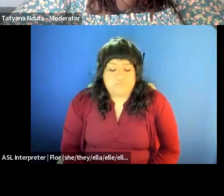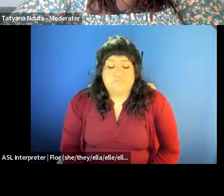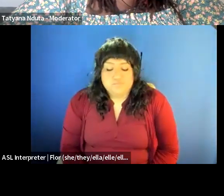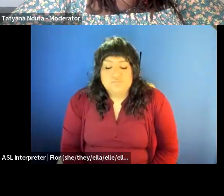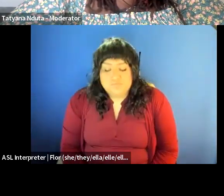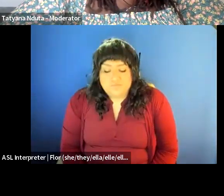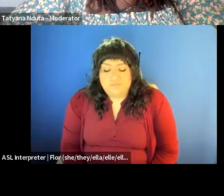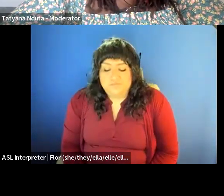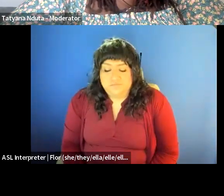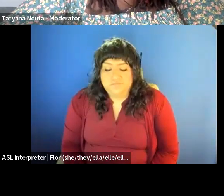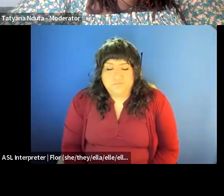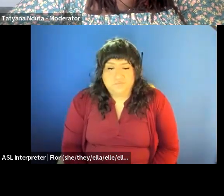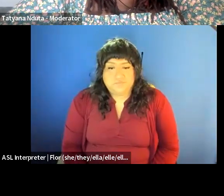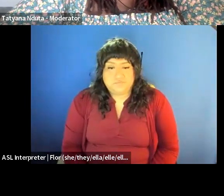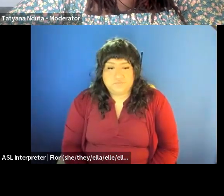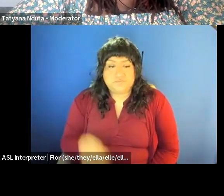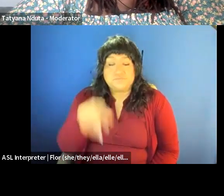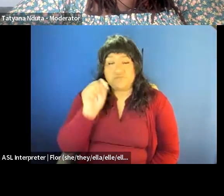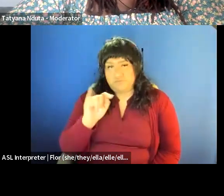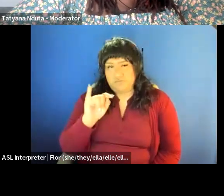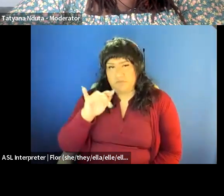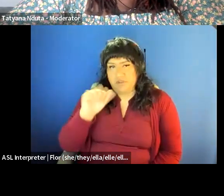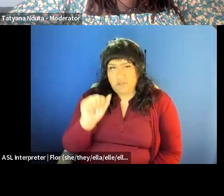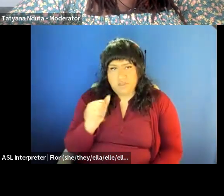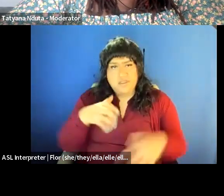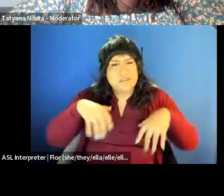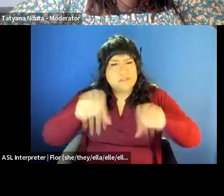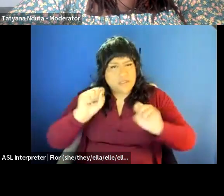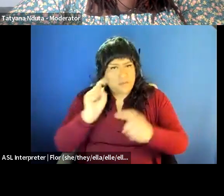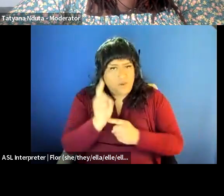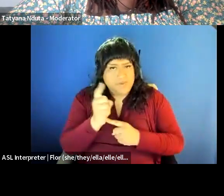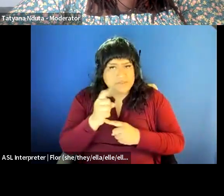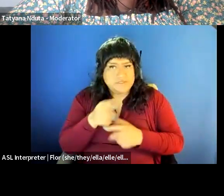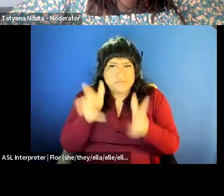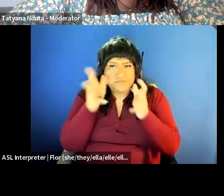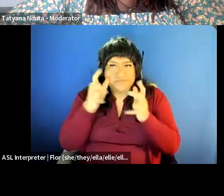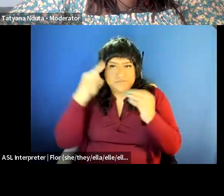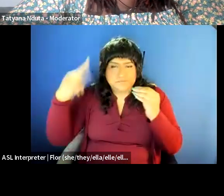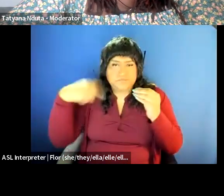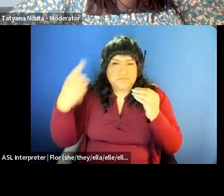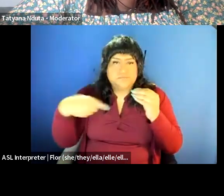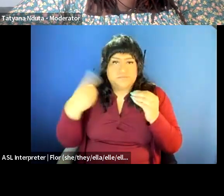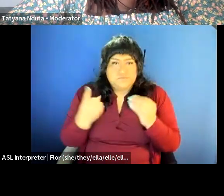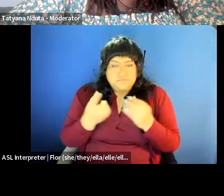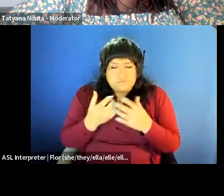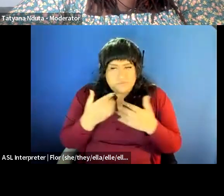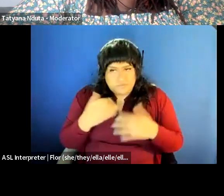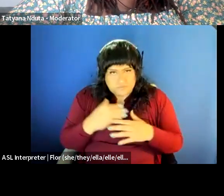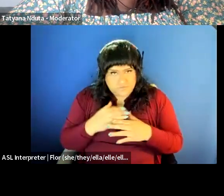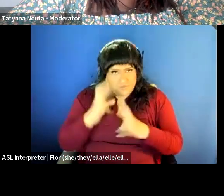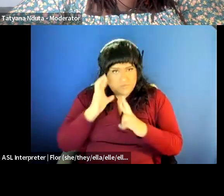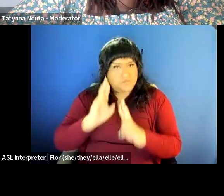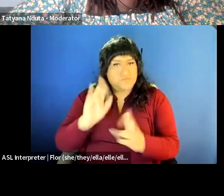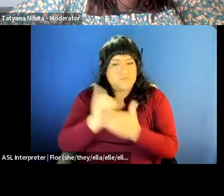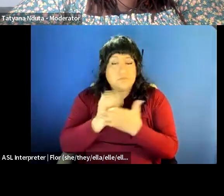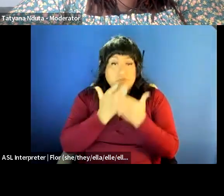Just a moment to just hold that. Thank you so much, Kelechi, for what you've shared. And I'm